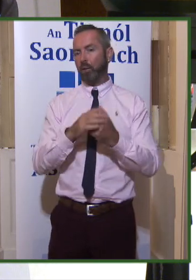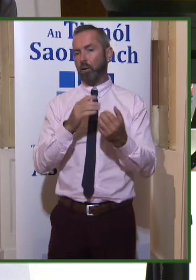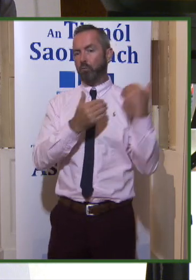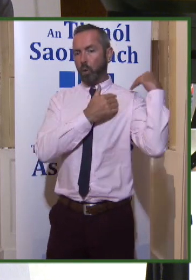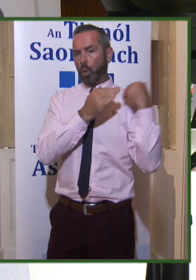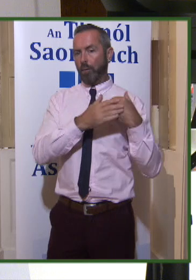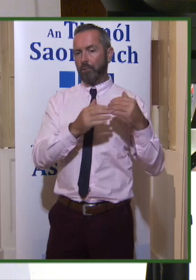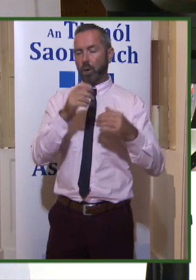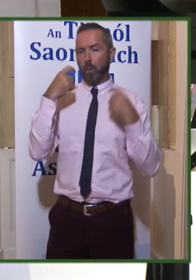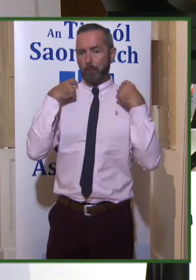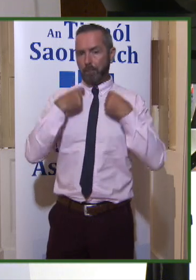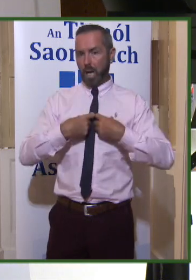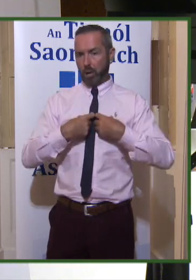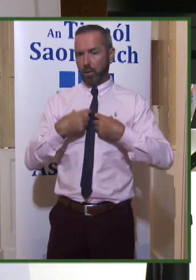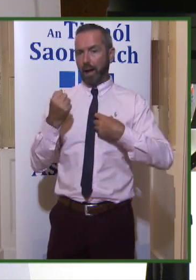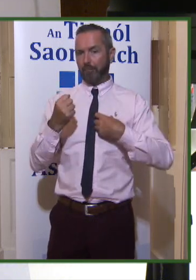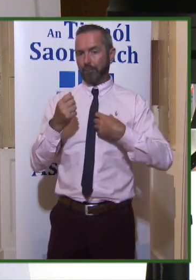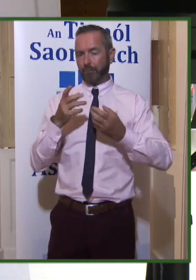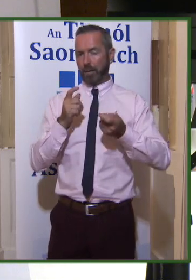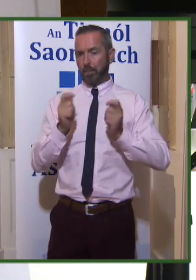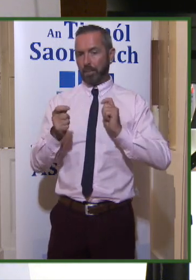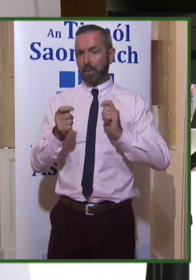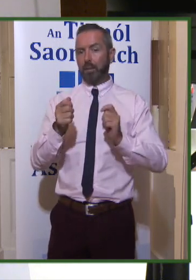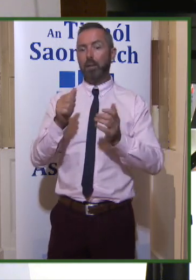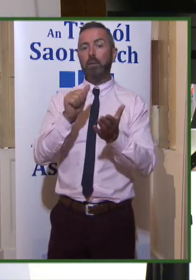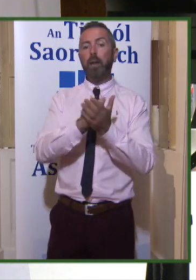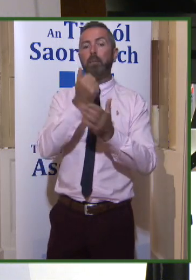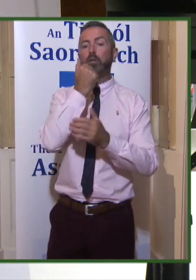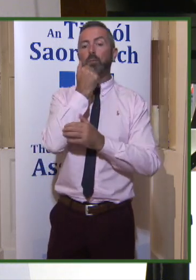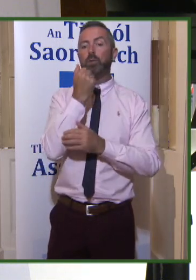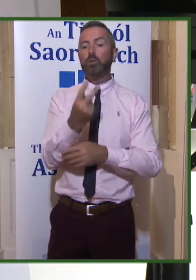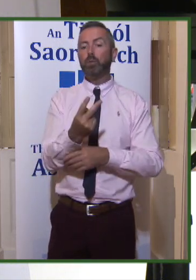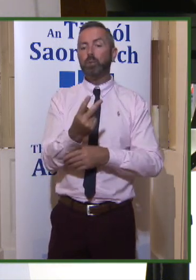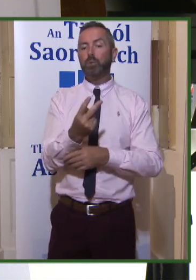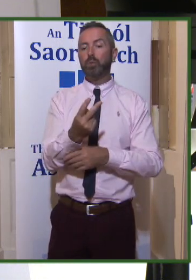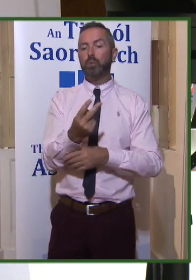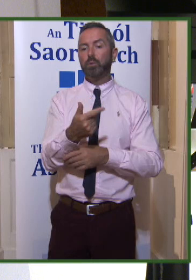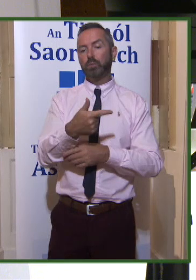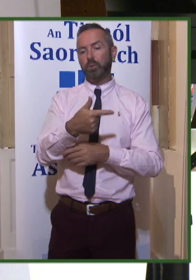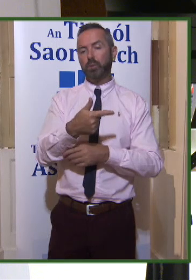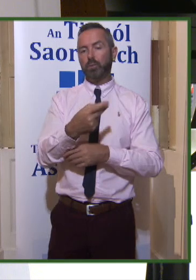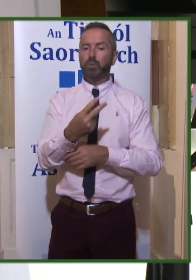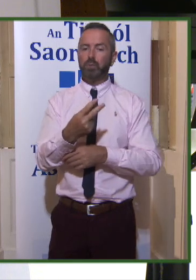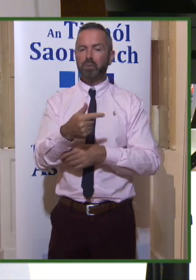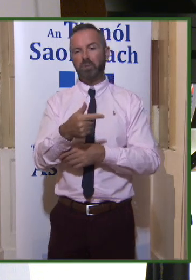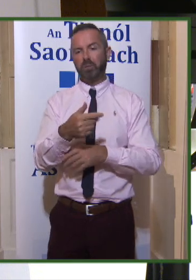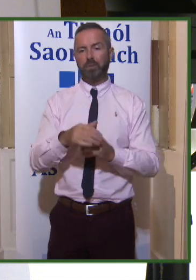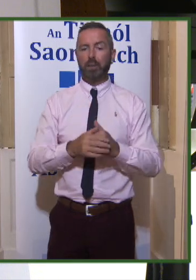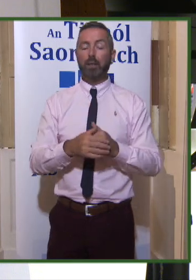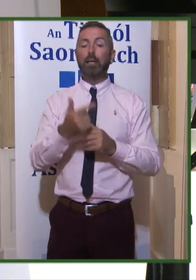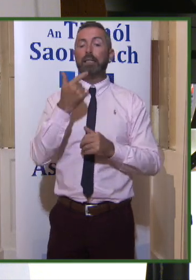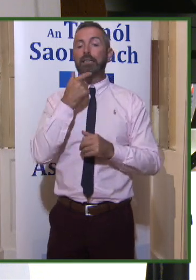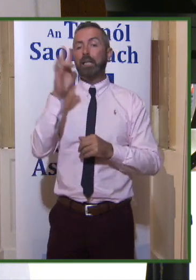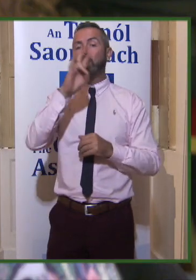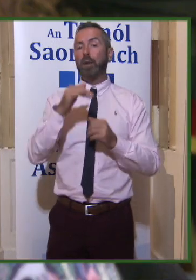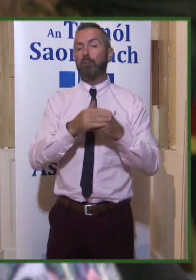mayor? So ballot paper number? 2. Ballot paper number 2. Thank you. And? The second question for the role of the mayor,